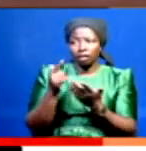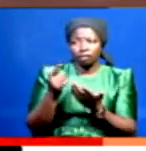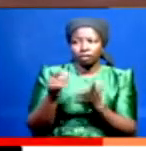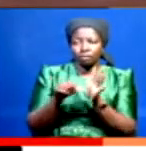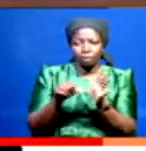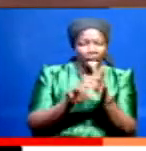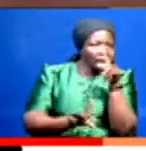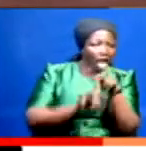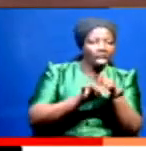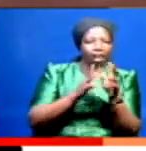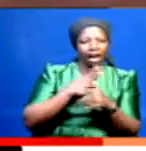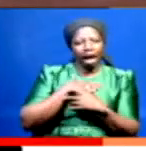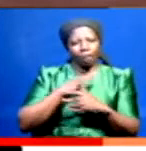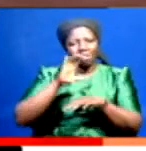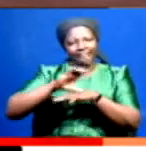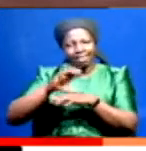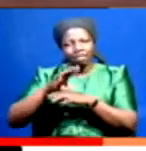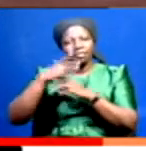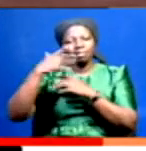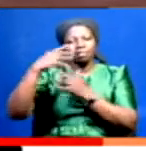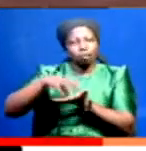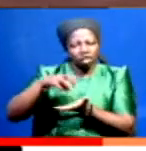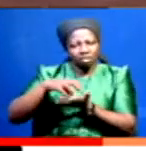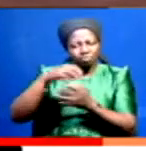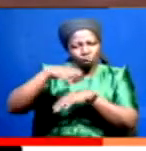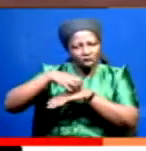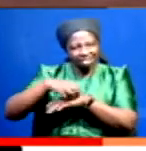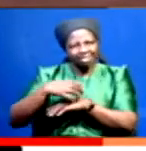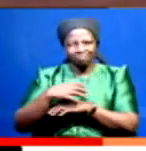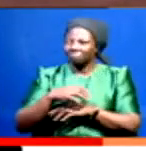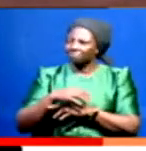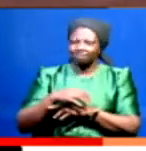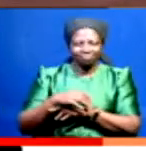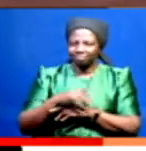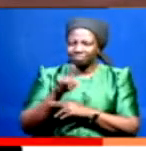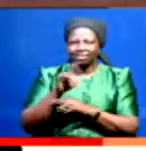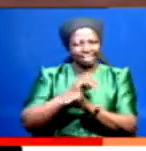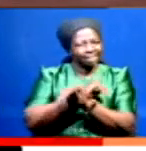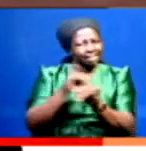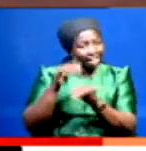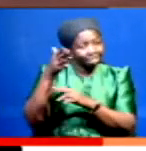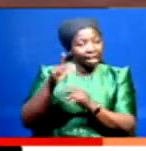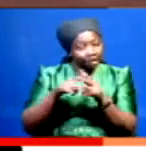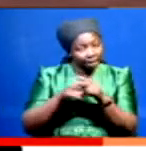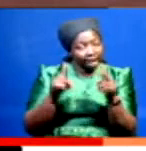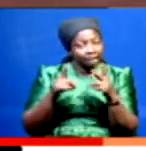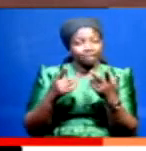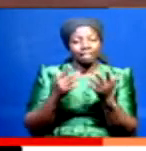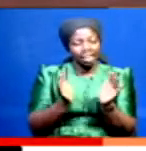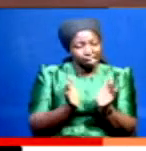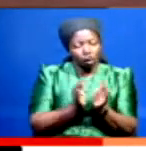or in our mosques, mm-hmm, for us to think this is radicalization. This is radicalization in its pure element, and it starts in smaller ways like